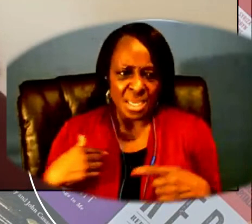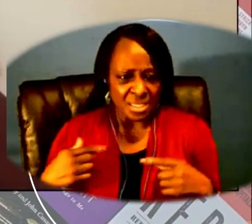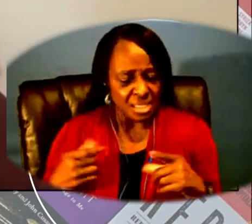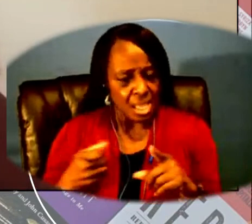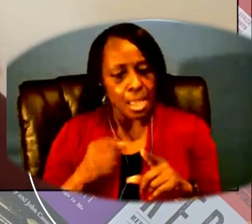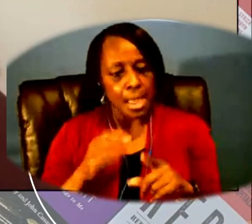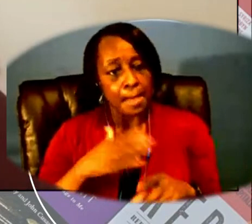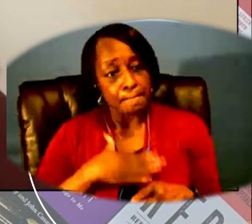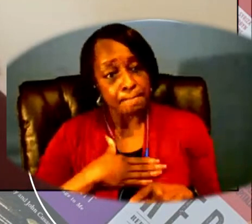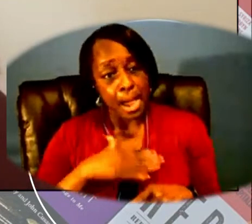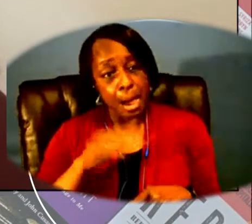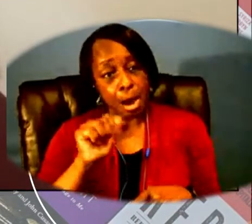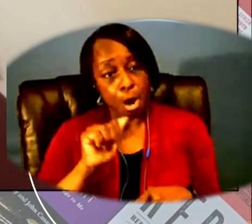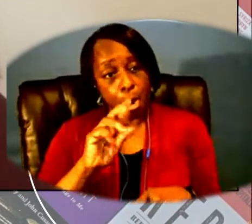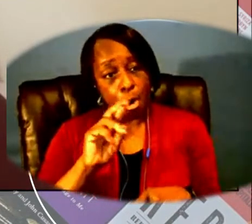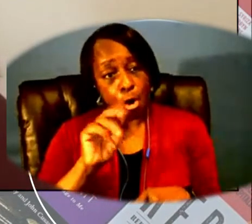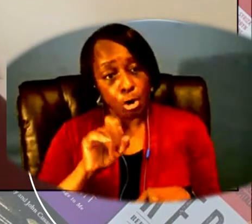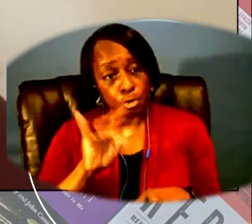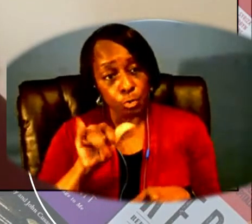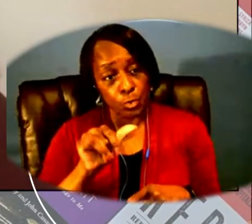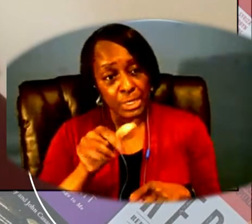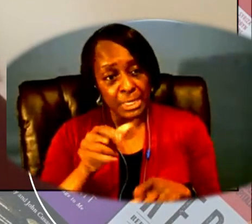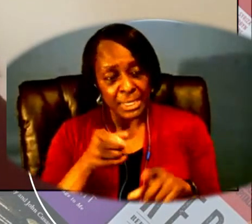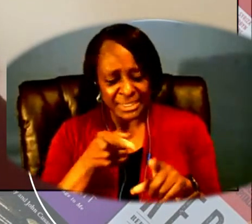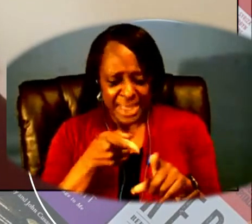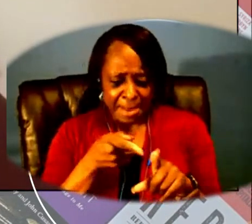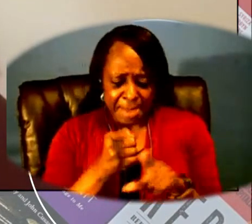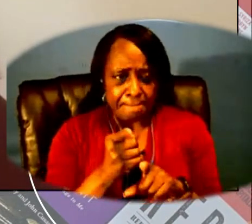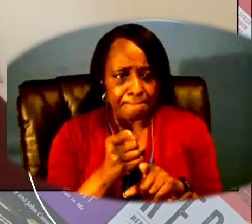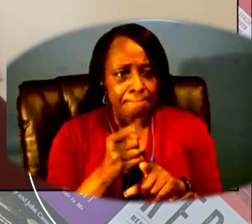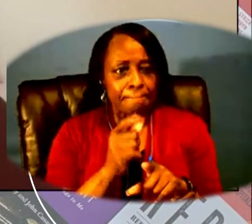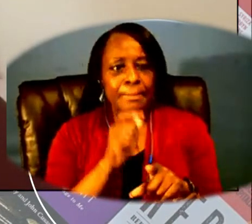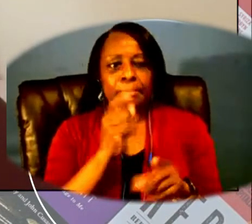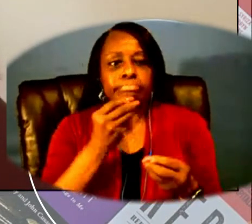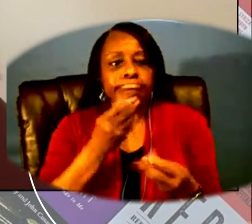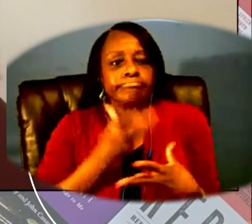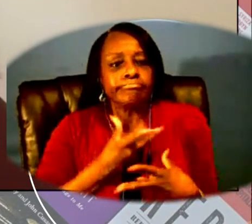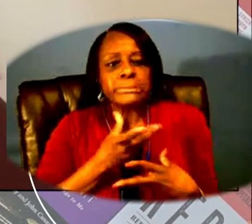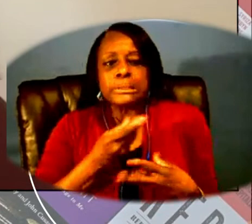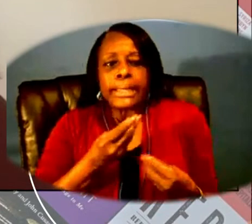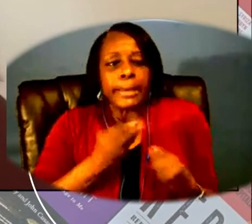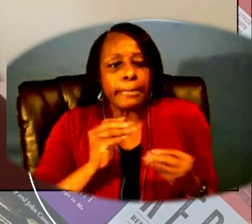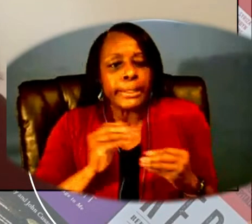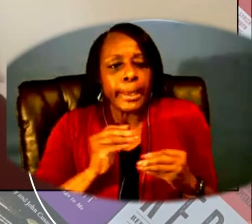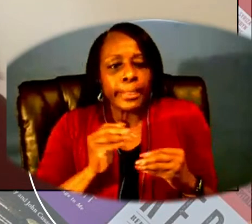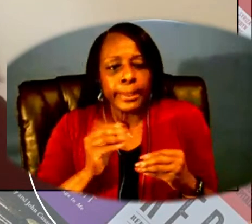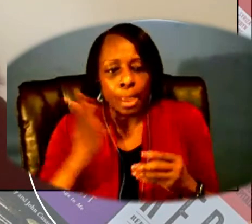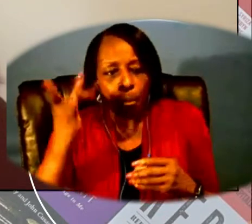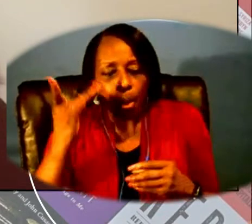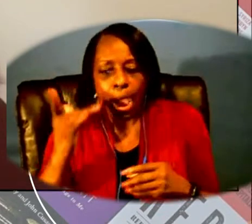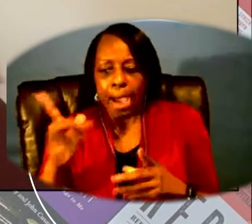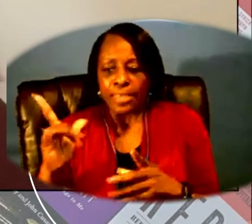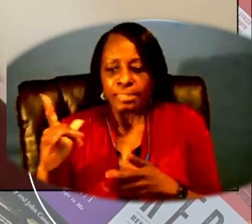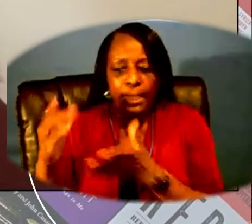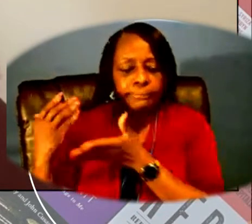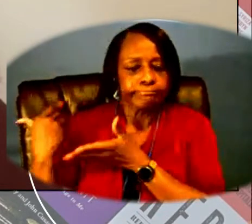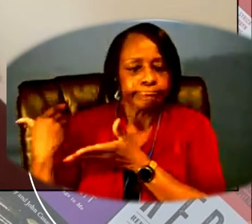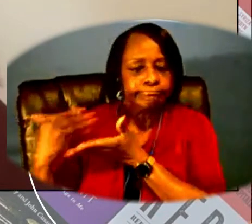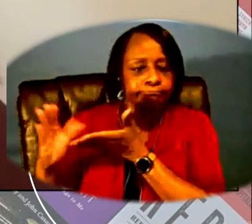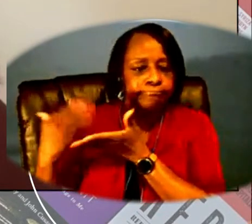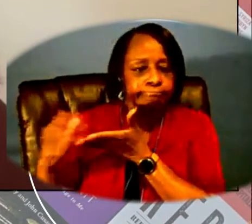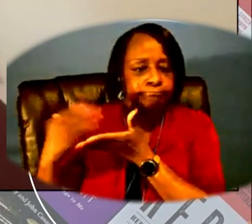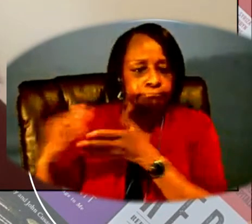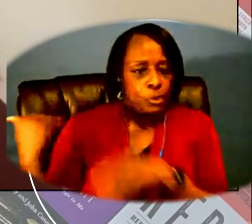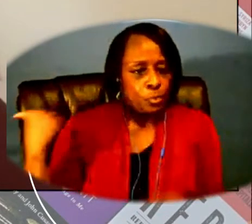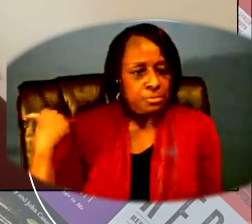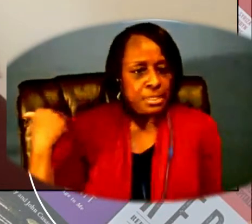and didn't even tell me, because they didn't want any more responsibility. And luckily I got out and was able